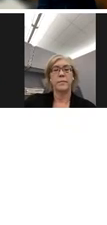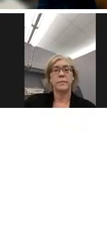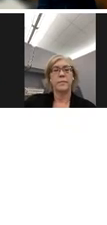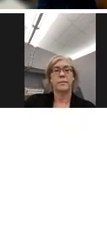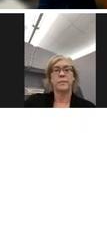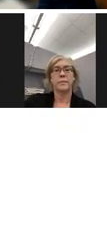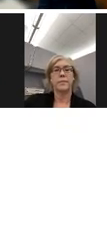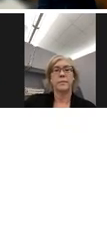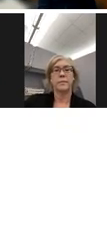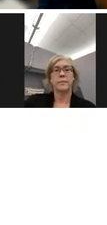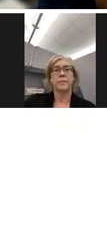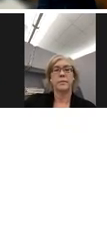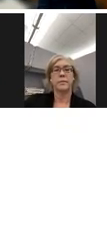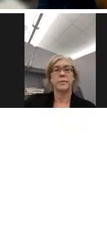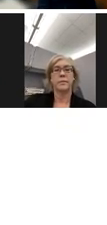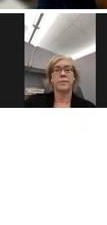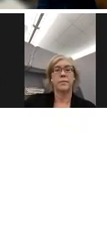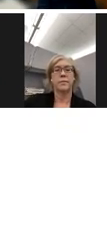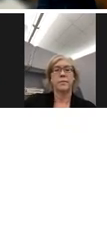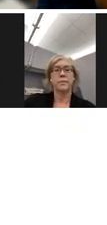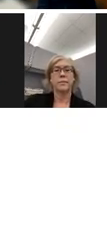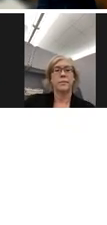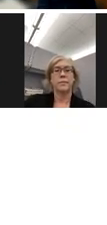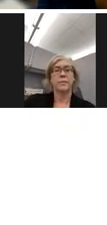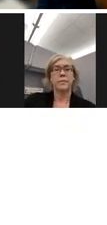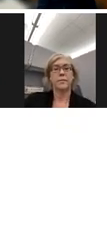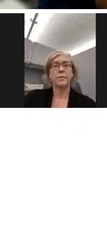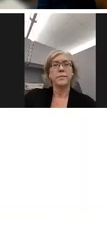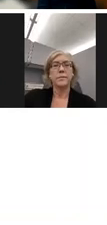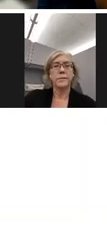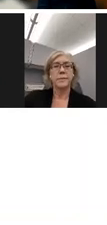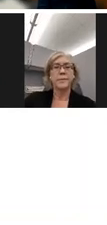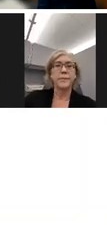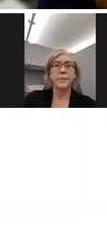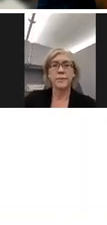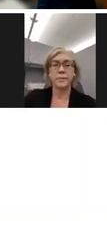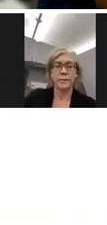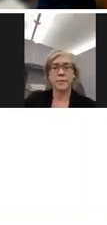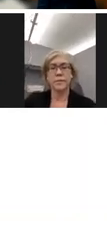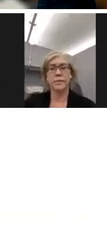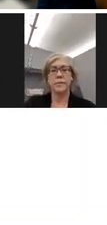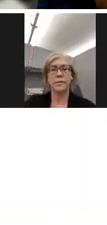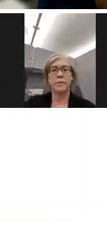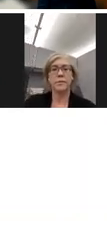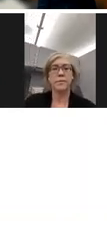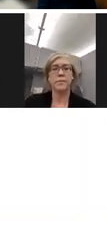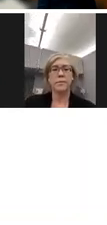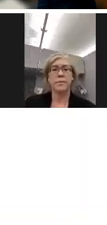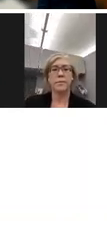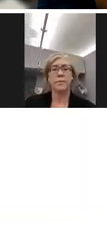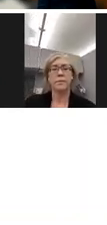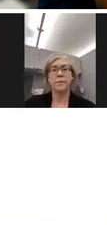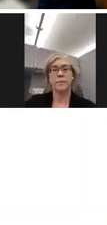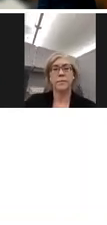and all targeted populations, but that is also kept in mind for individuals with disabilities. No wrong door access by promoting, I mentioned before,